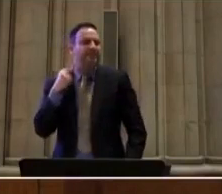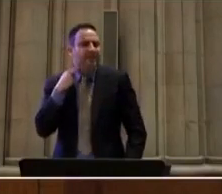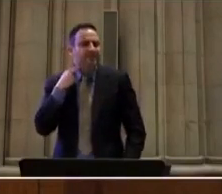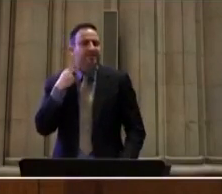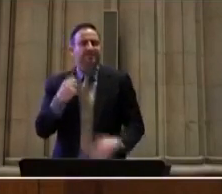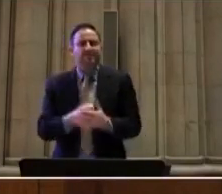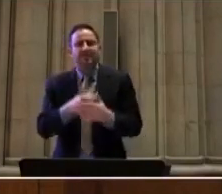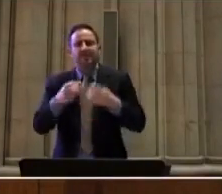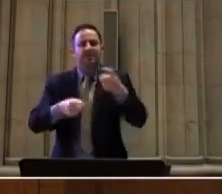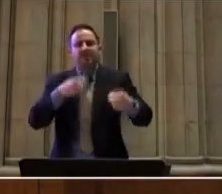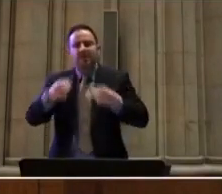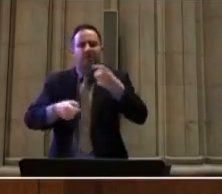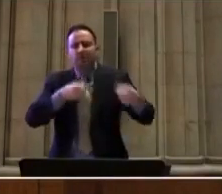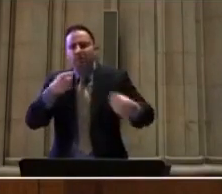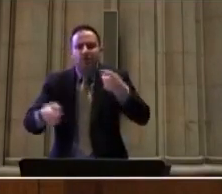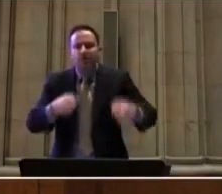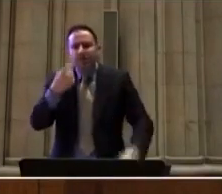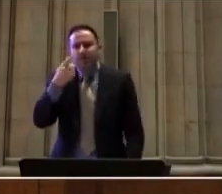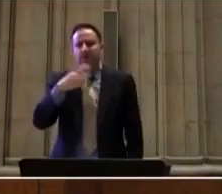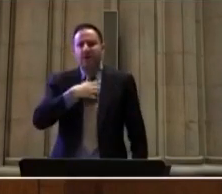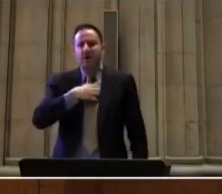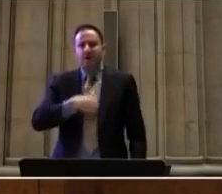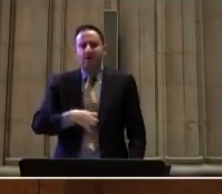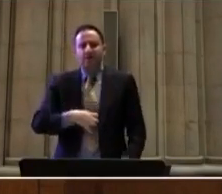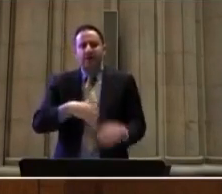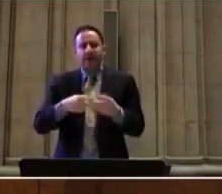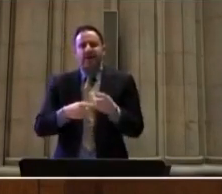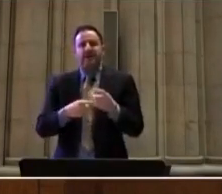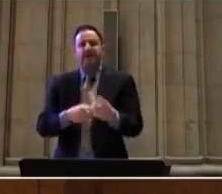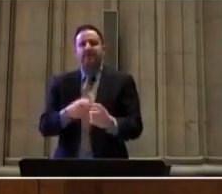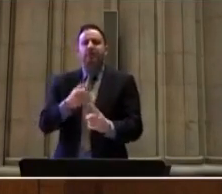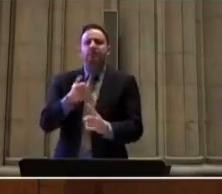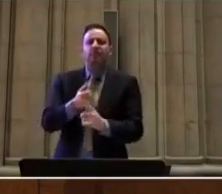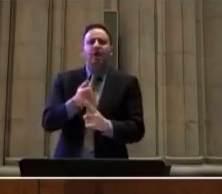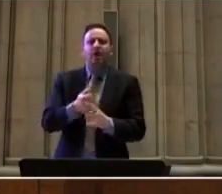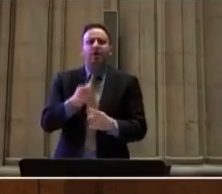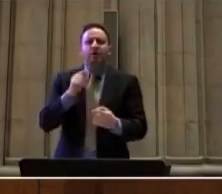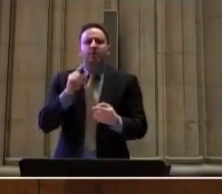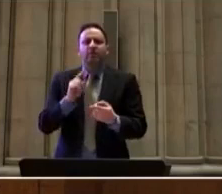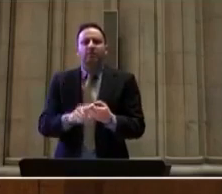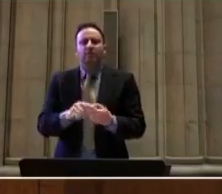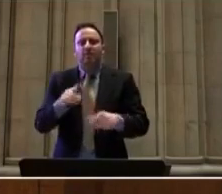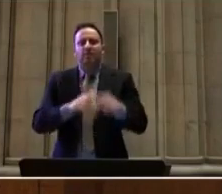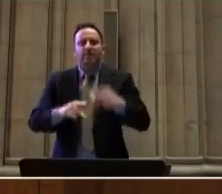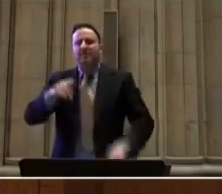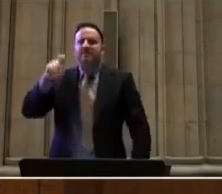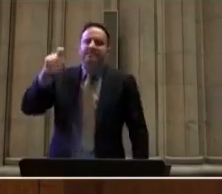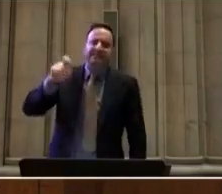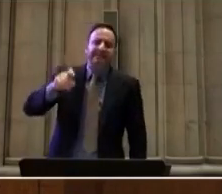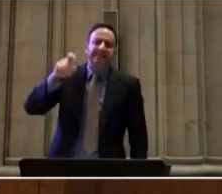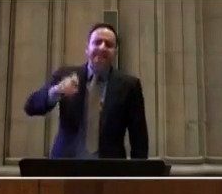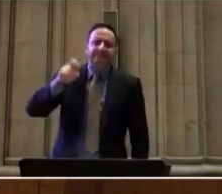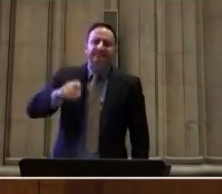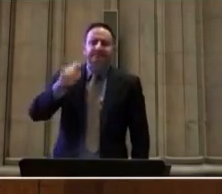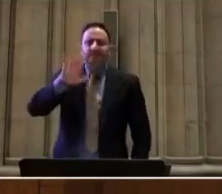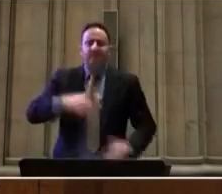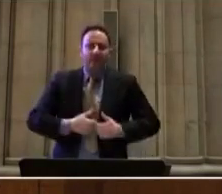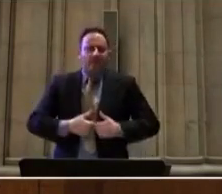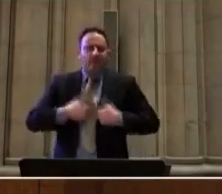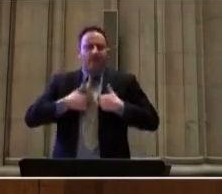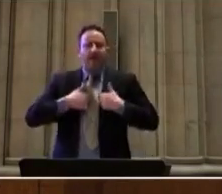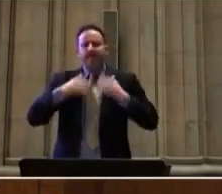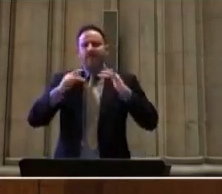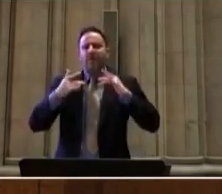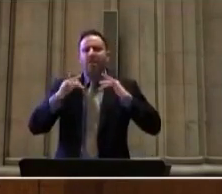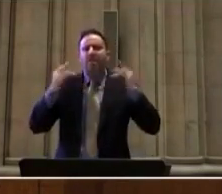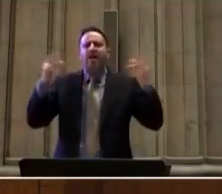generous with the hungry and start giving yourselves to the down and out, your lives will begin to glow in the darkness. You'll